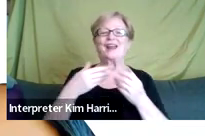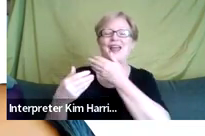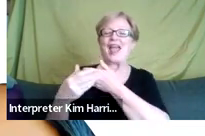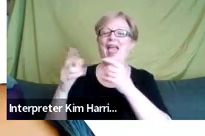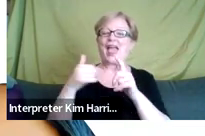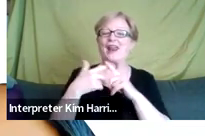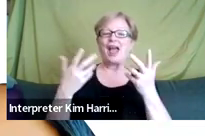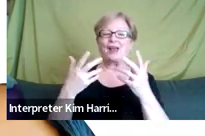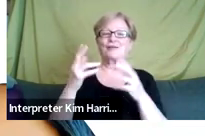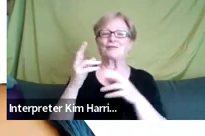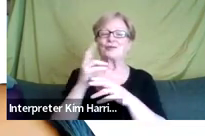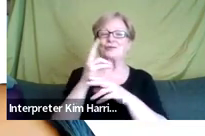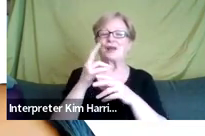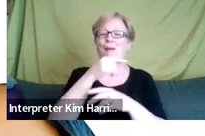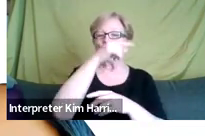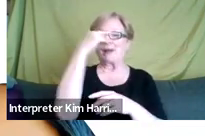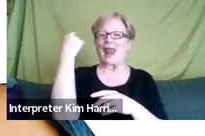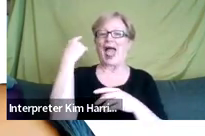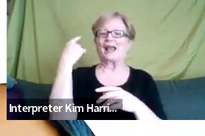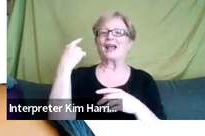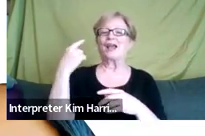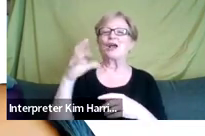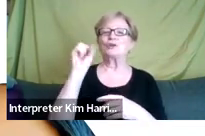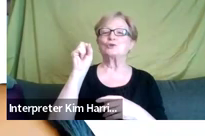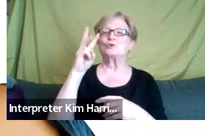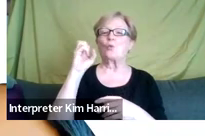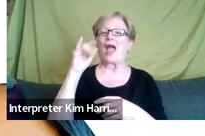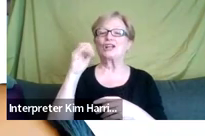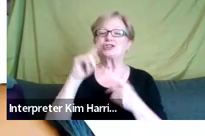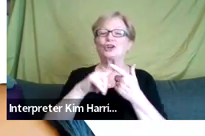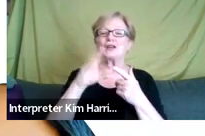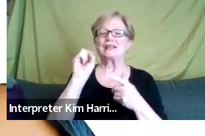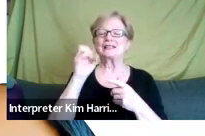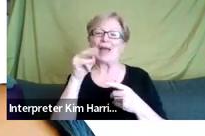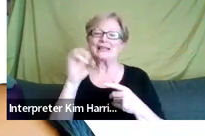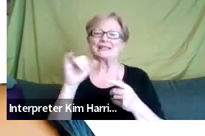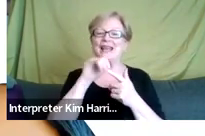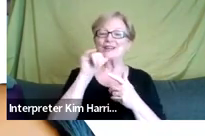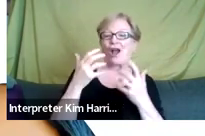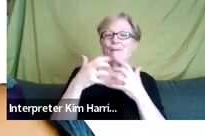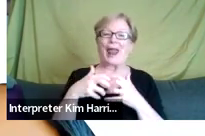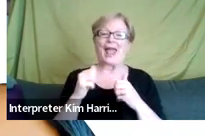am wearing a black sweatshirt that says feisty and non-compliant.